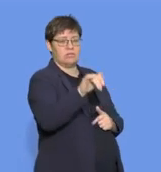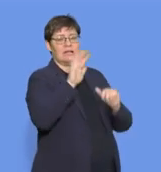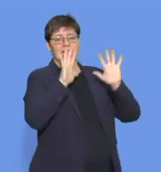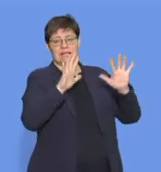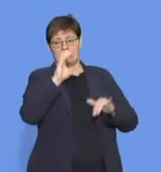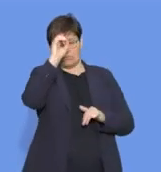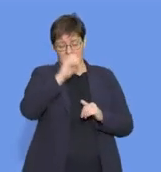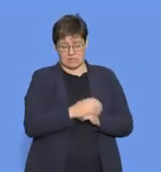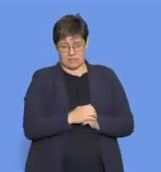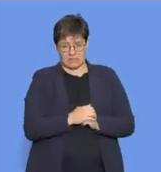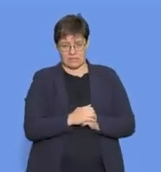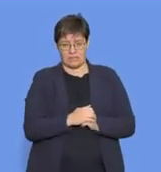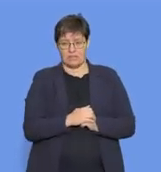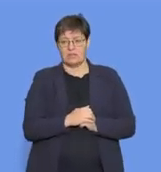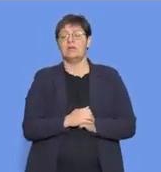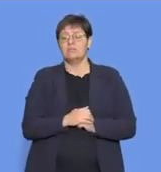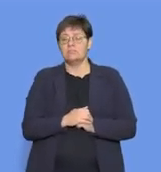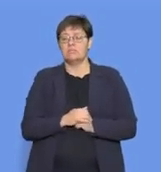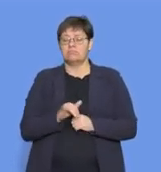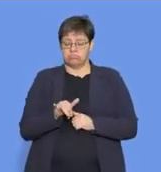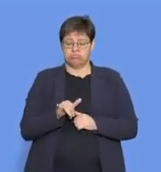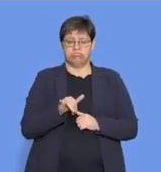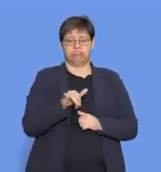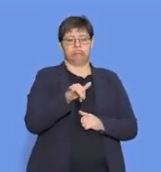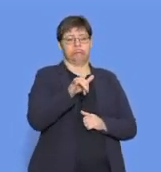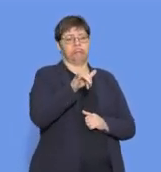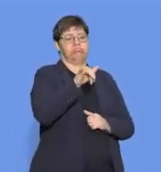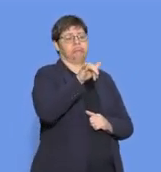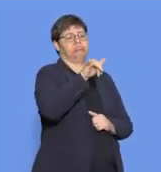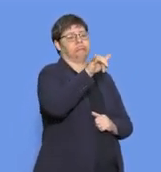an angle of 10 degrees. It then travels further